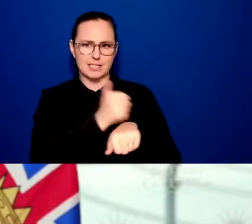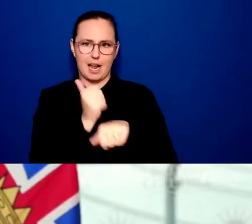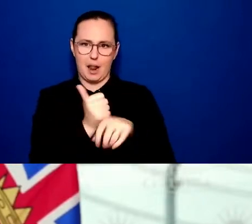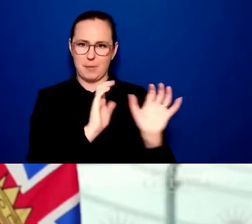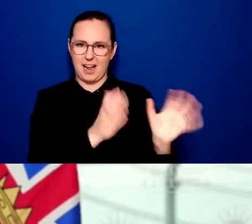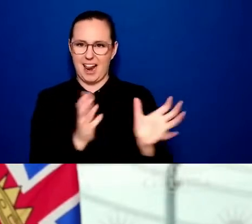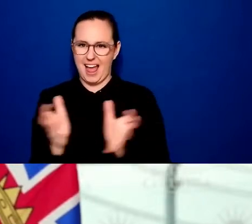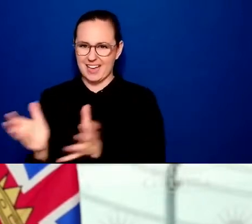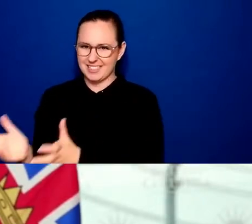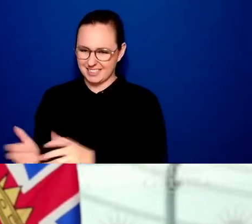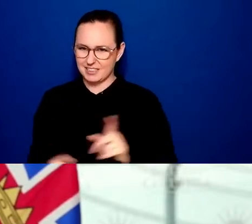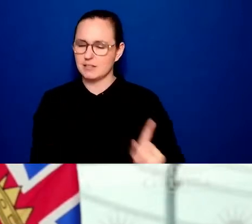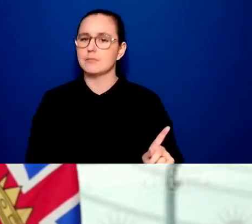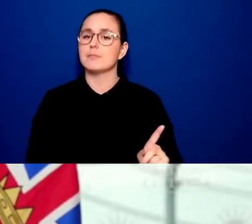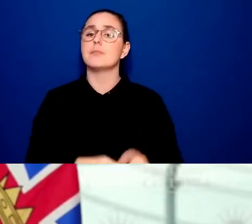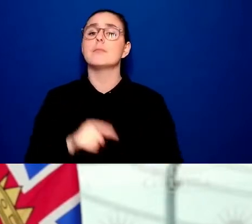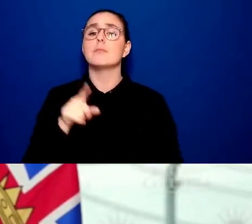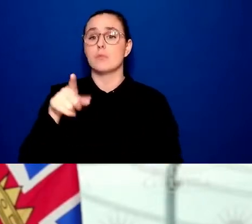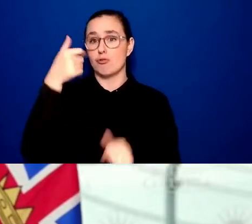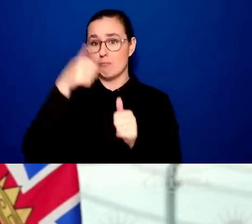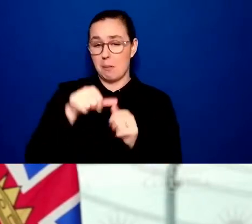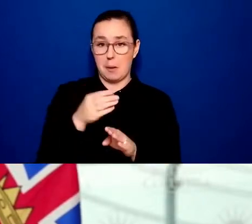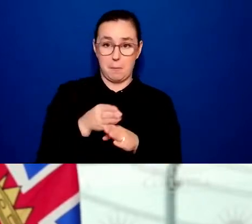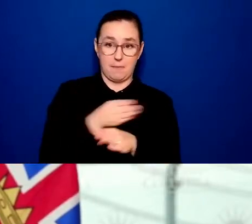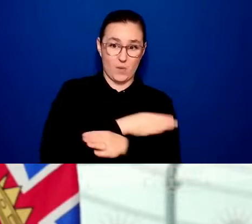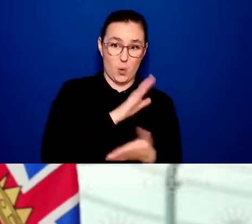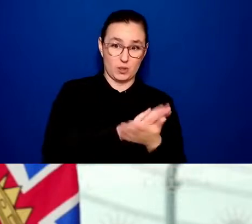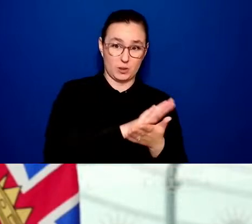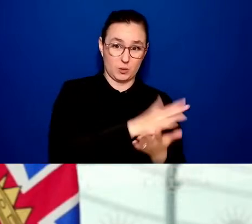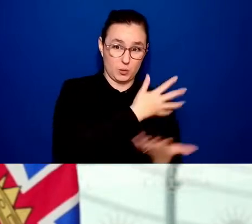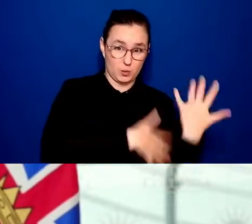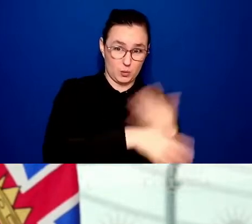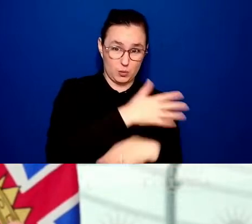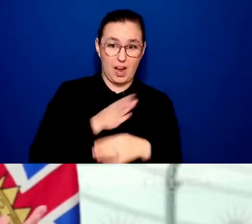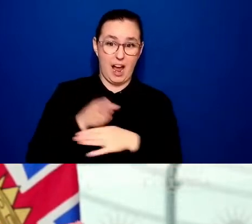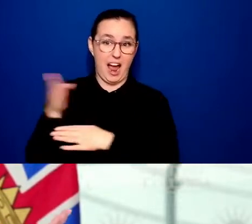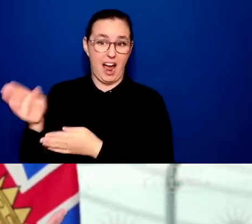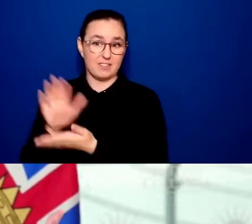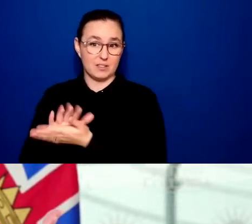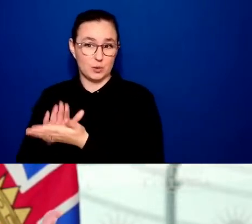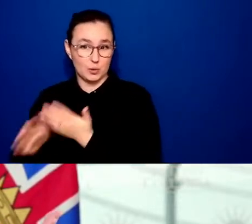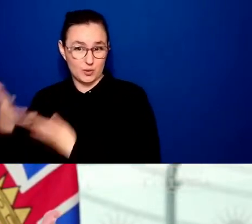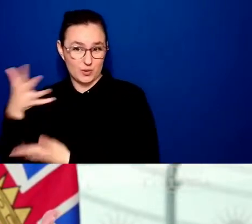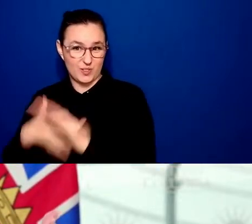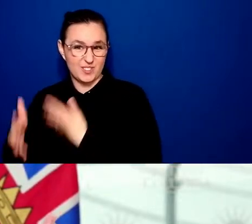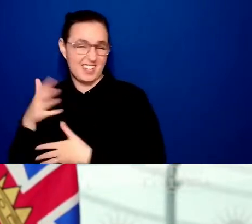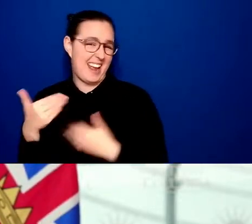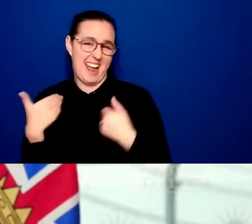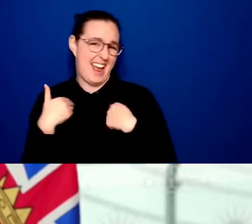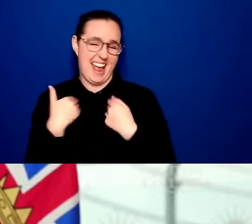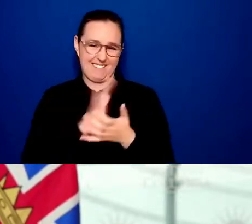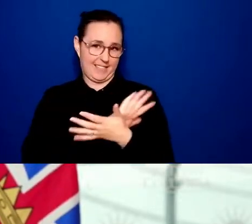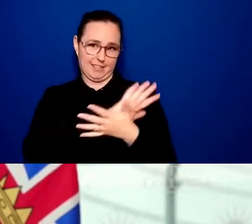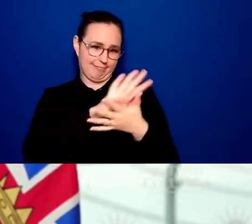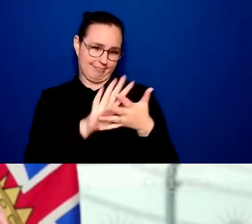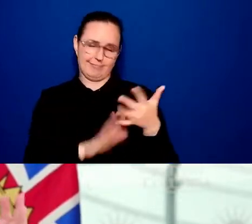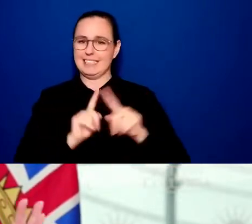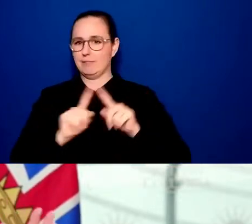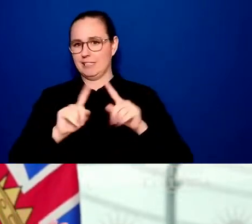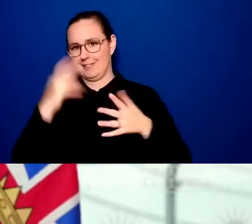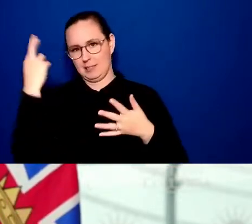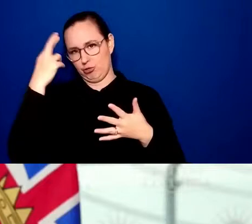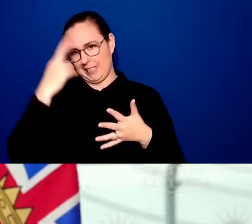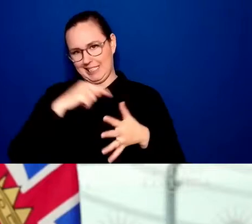that happens in school-age children. So all of these things are important. And, you know, I showed the data today. We are seeing